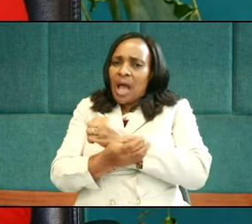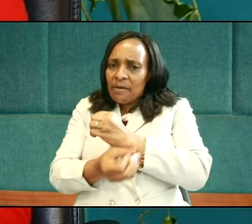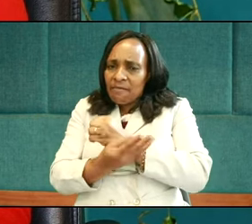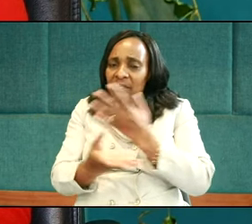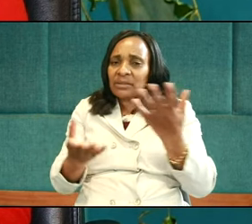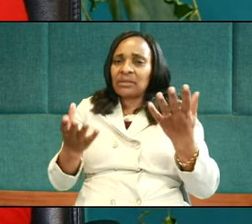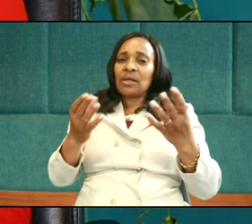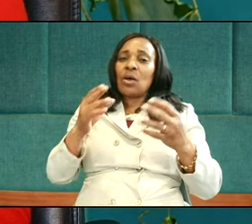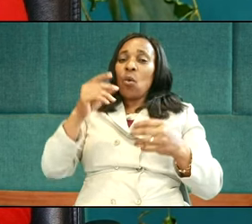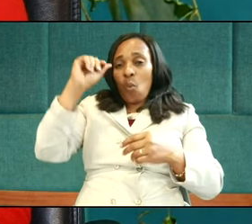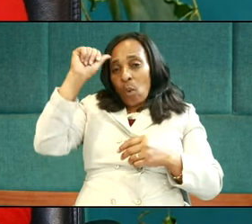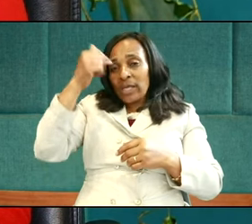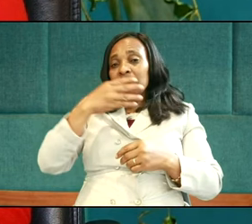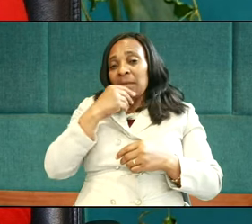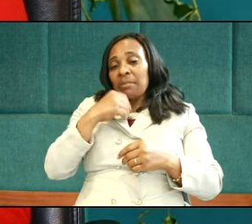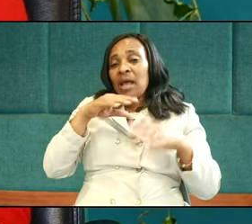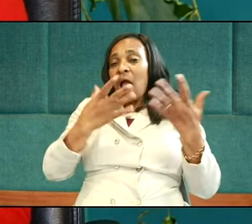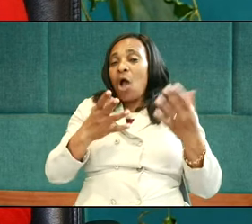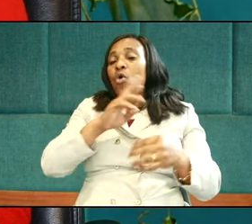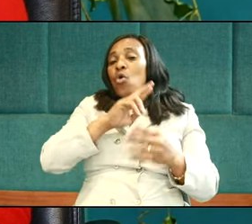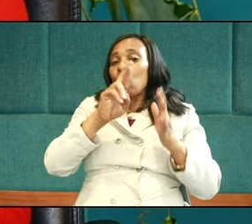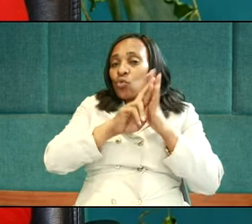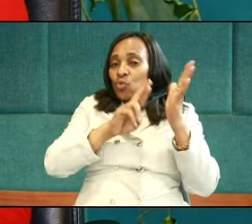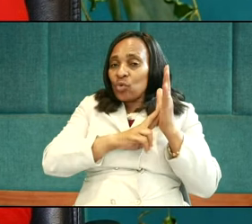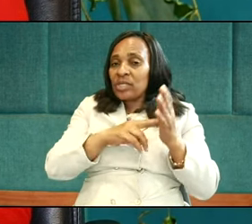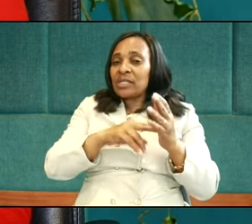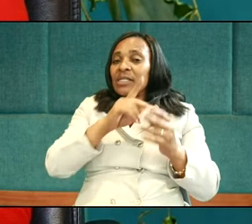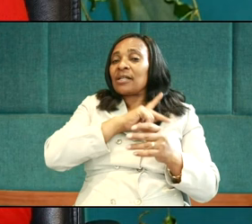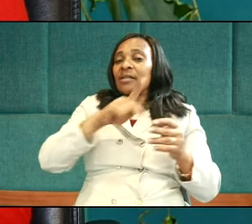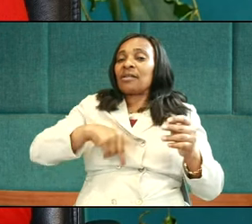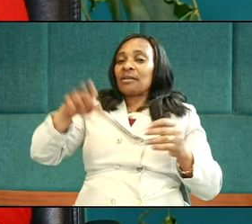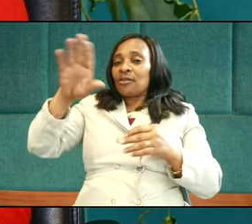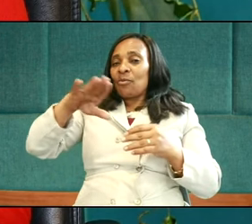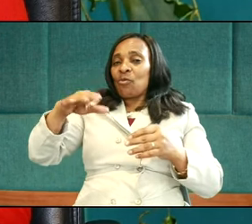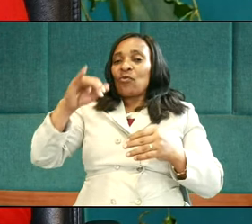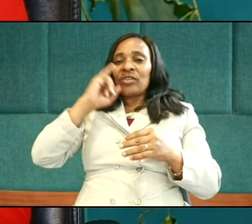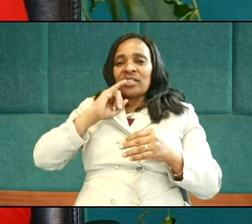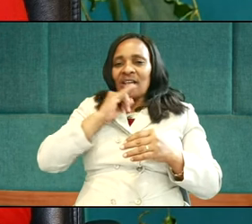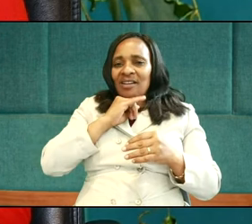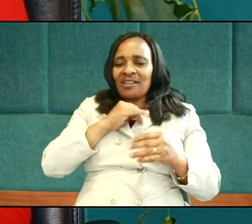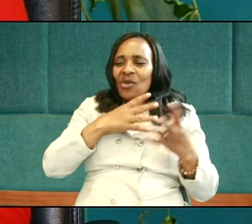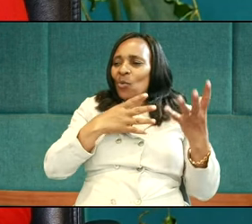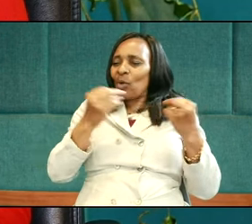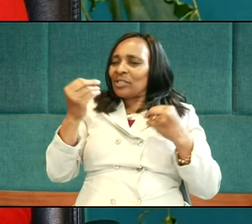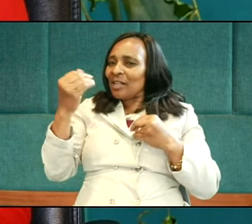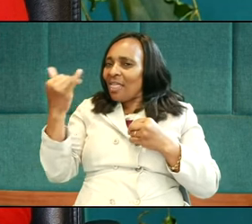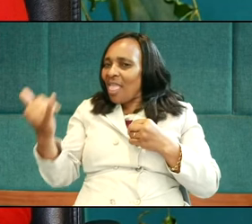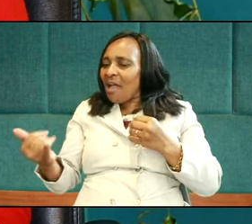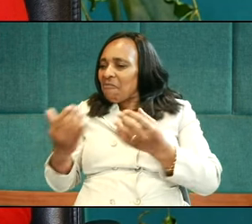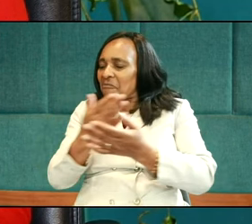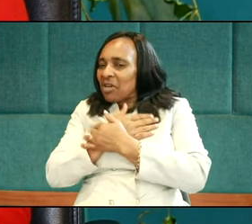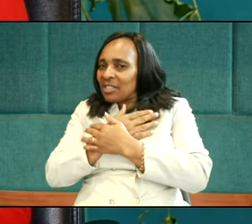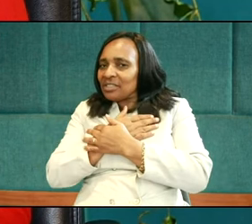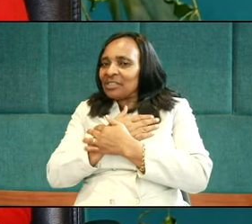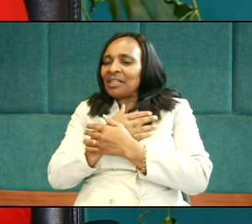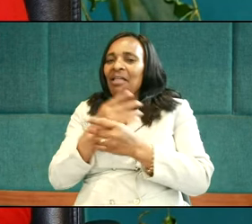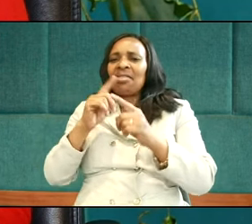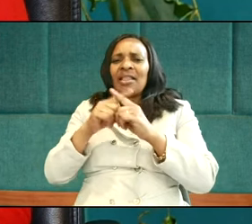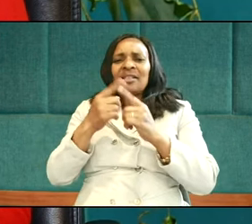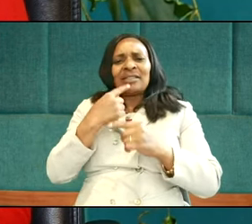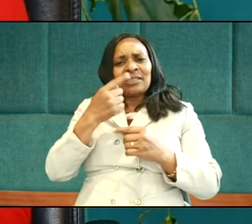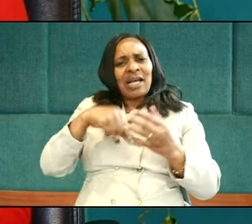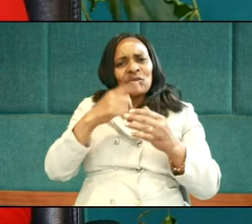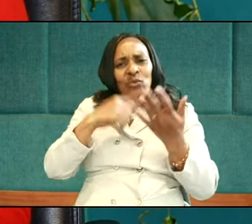him how he should rule the kingdom of Israel, he went and listened to his young friends. This also tells us